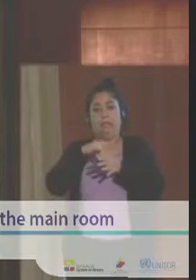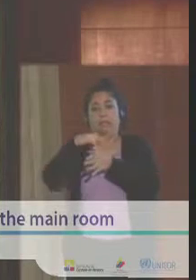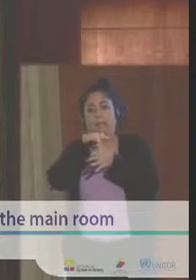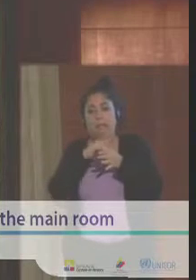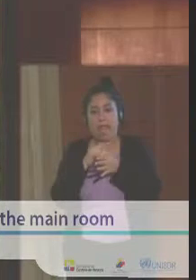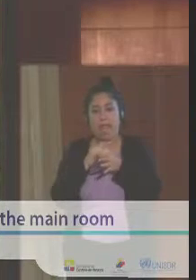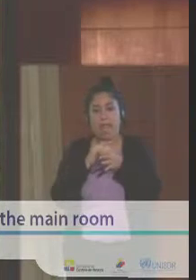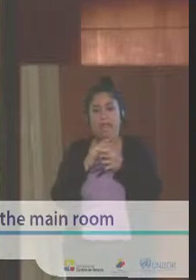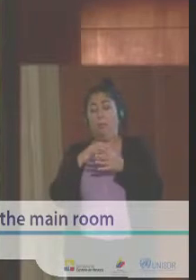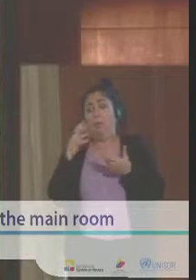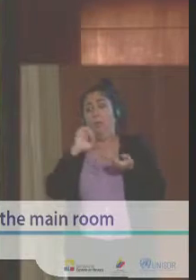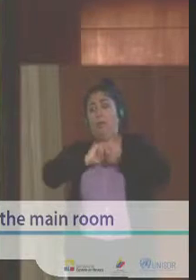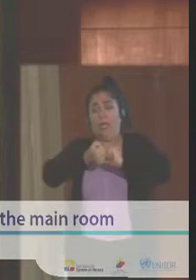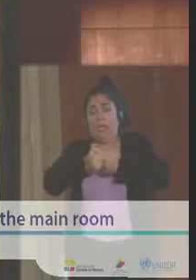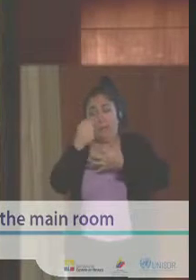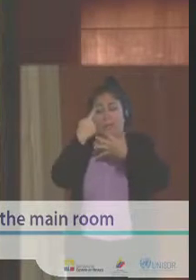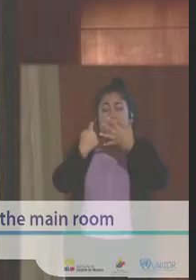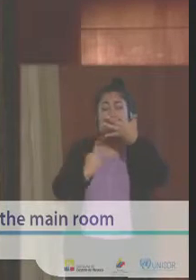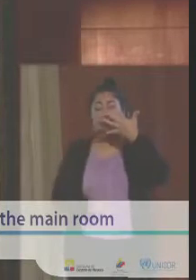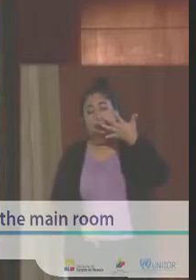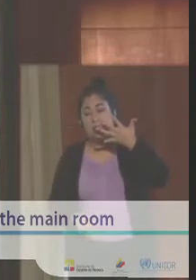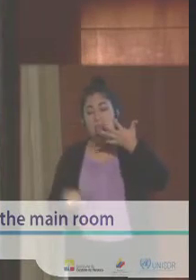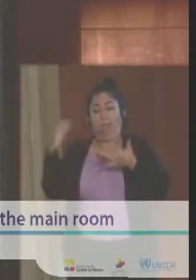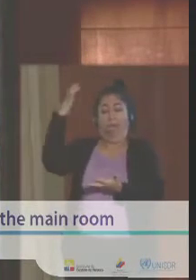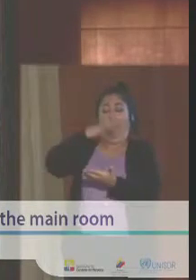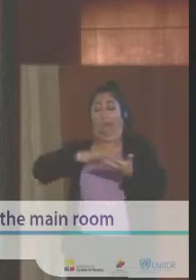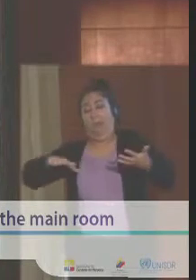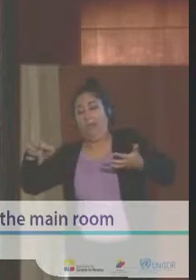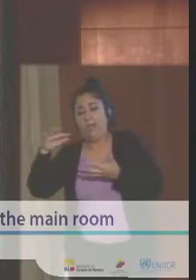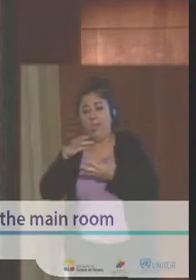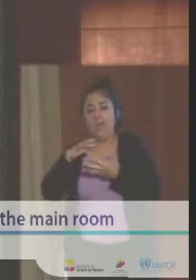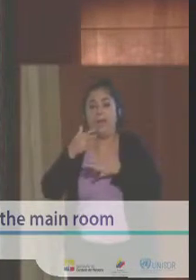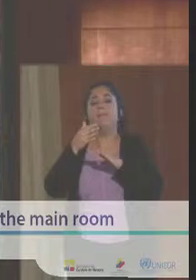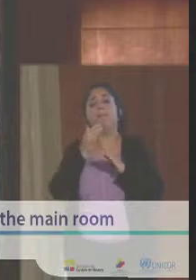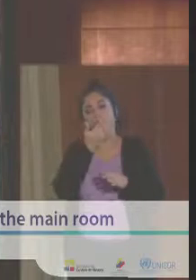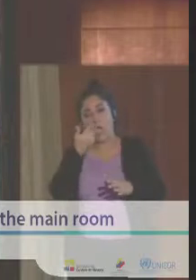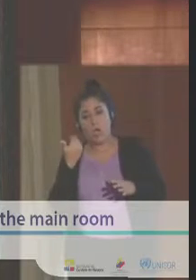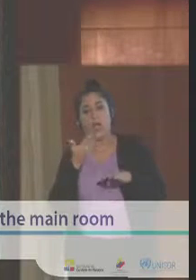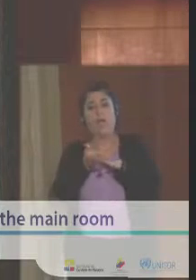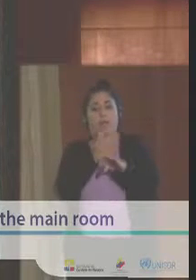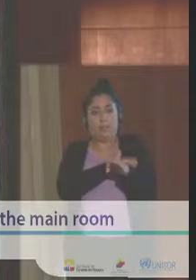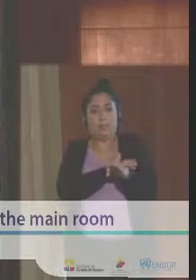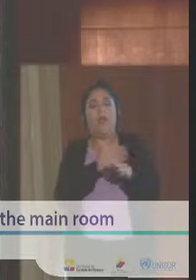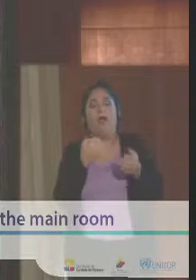population and of their livelihoods when faced with a disaster.